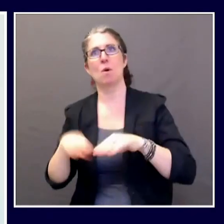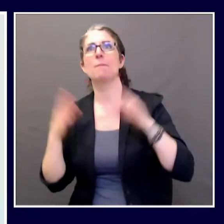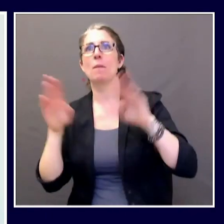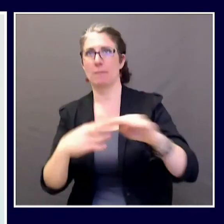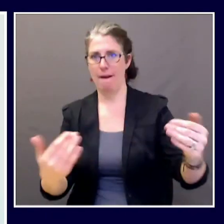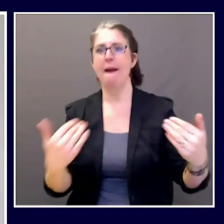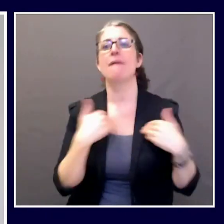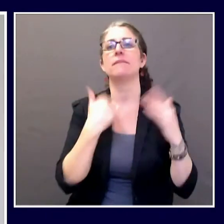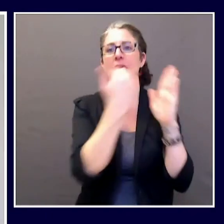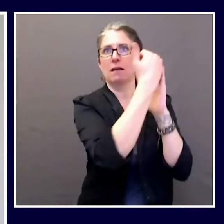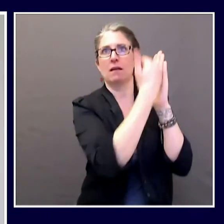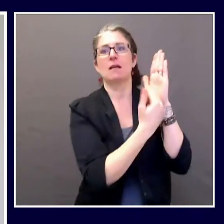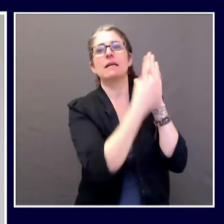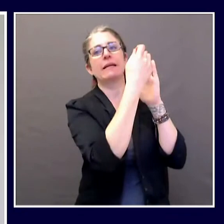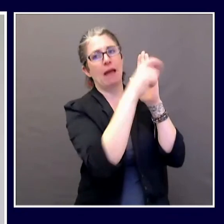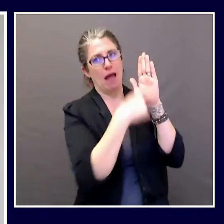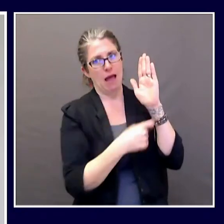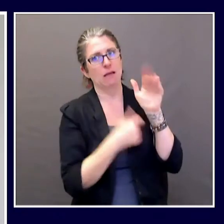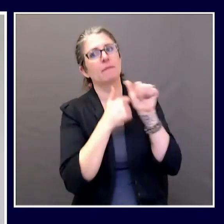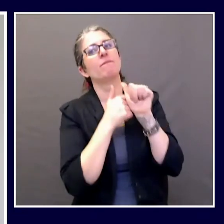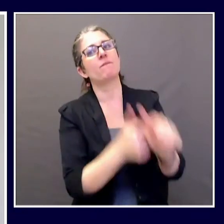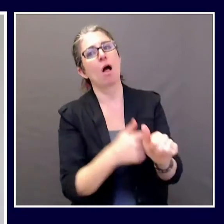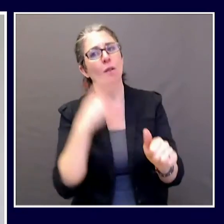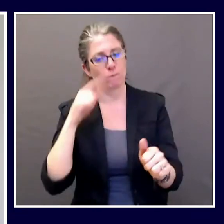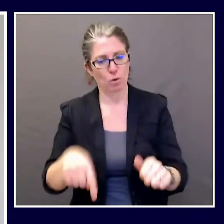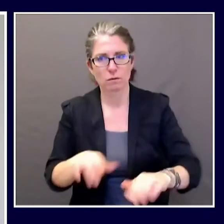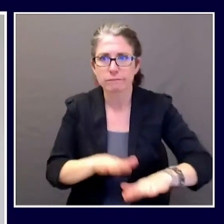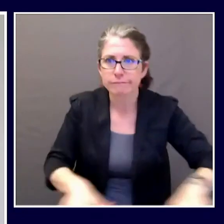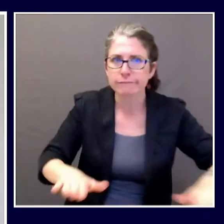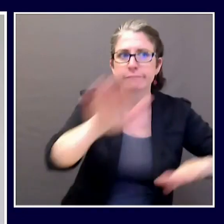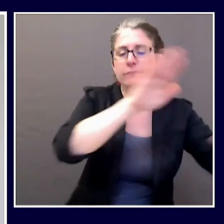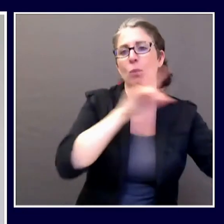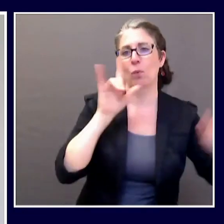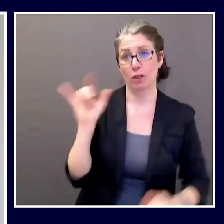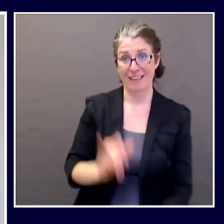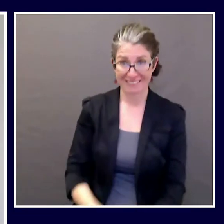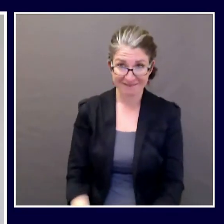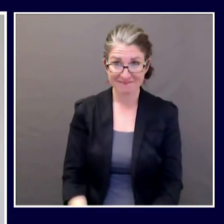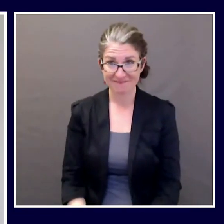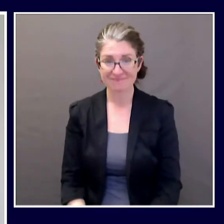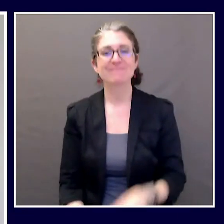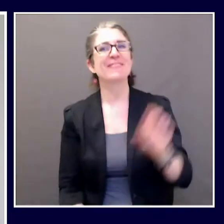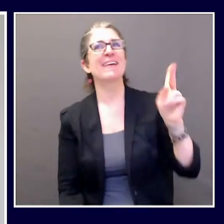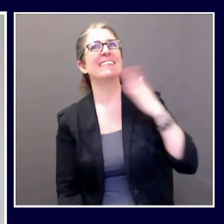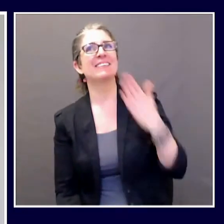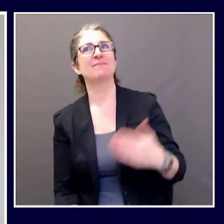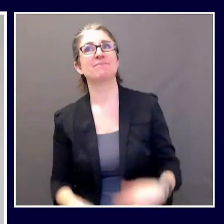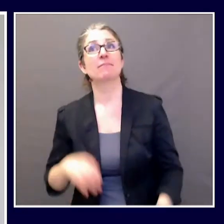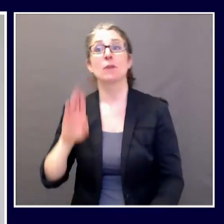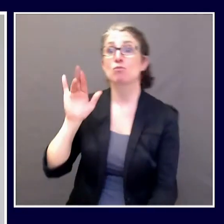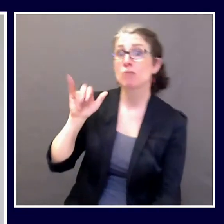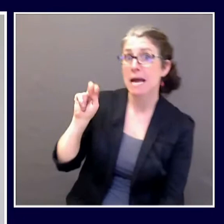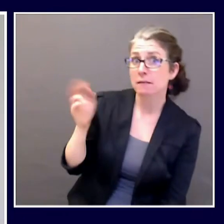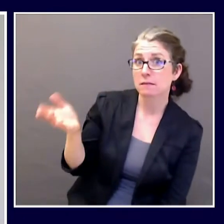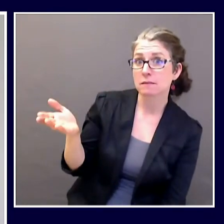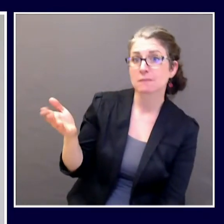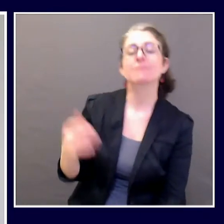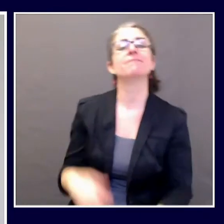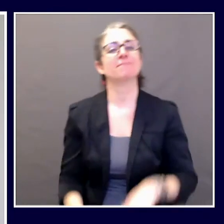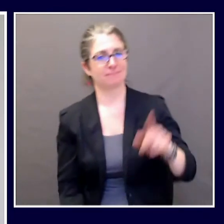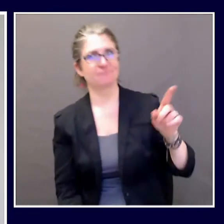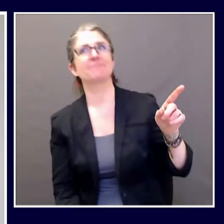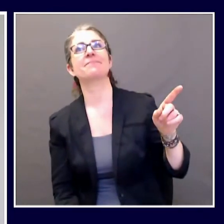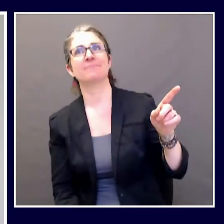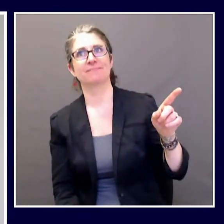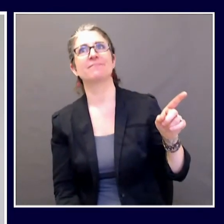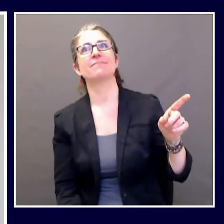Over to Brian Sullivan next. Thank you, Dr. Shah. I wonder if, as the vaccine becomes more readily